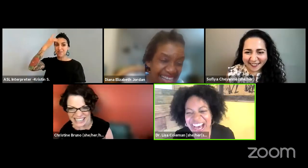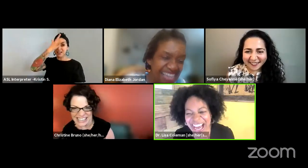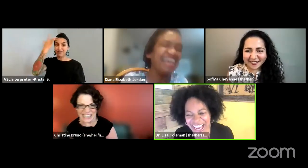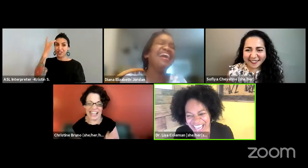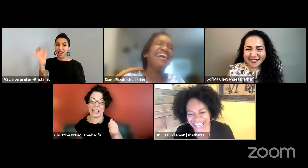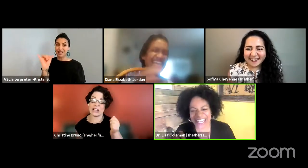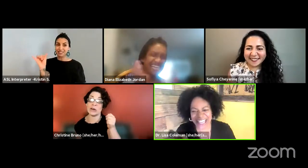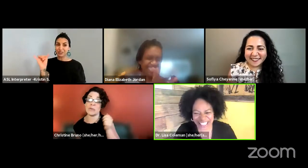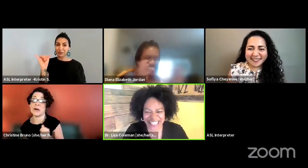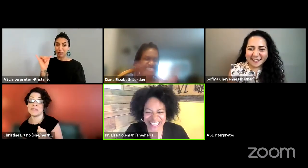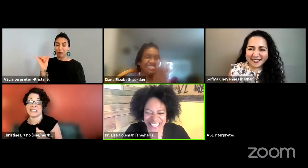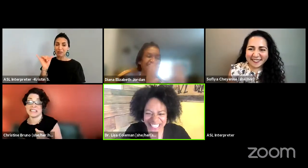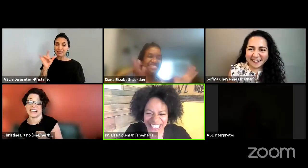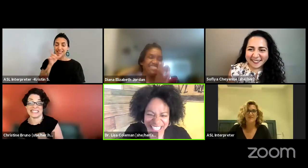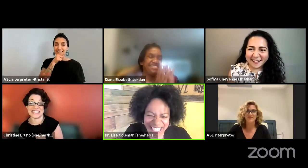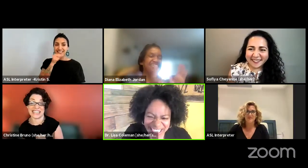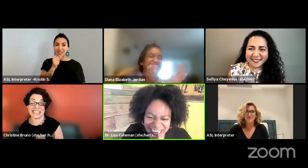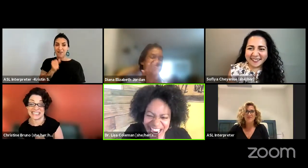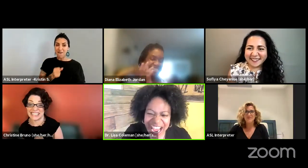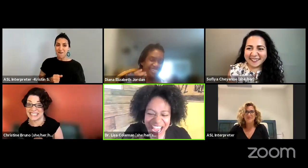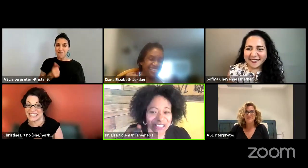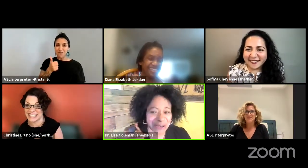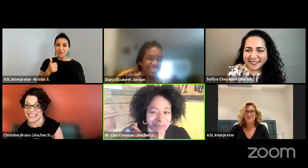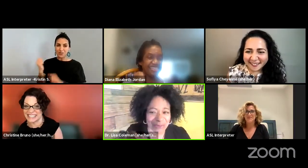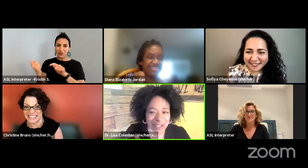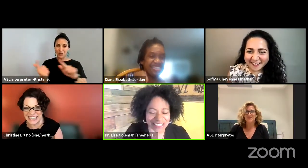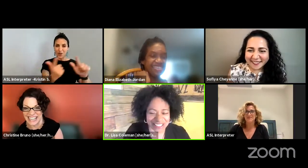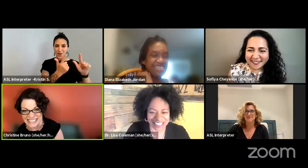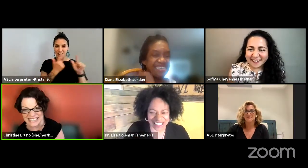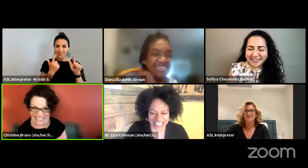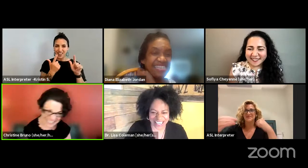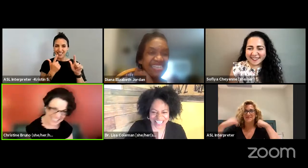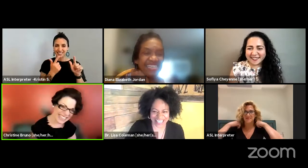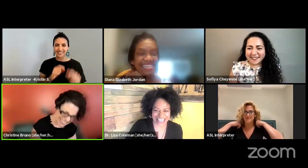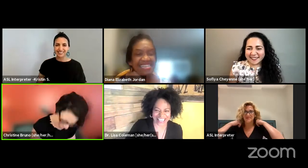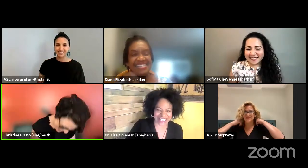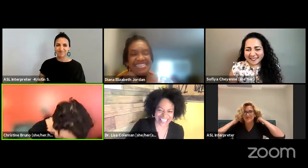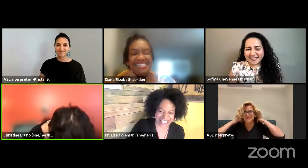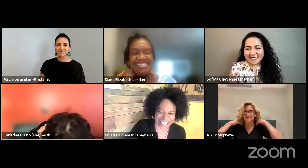Yeah. I had a little moment there. I was like, I had a little moment.